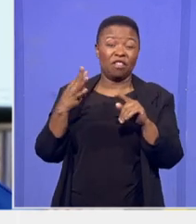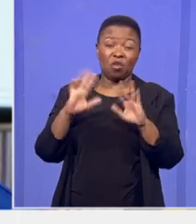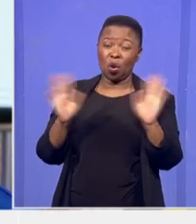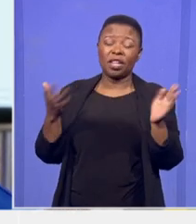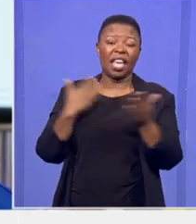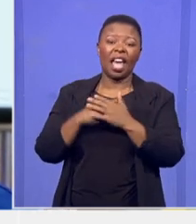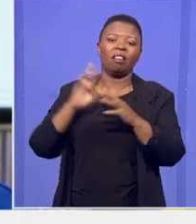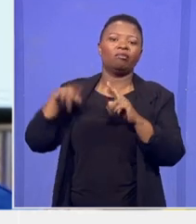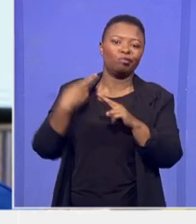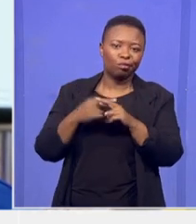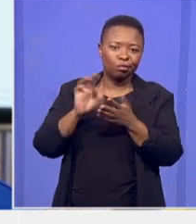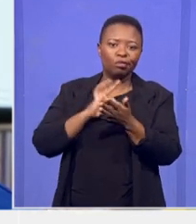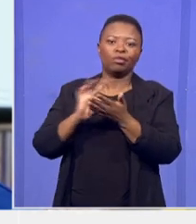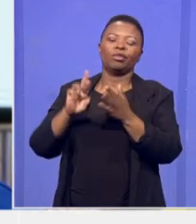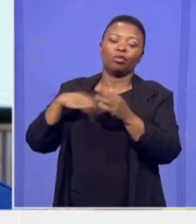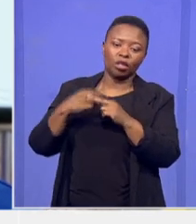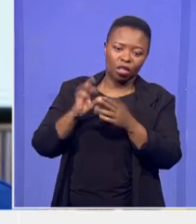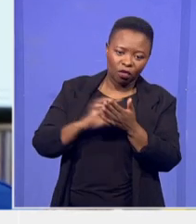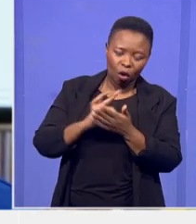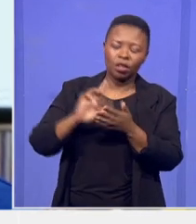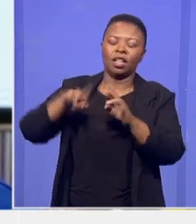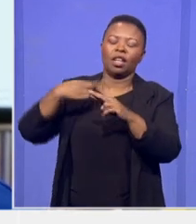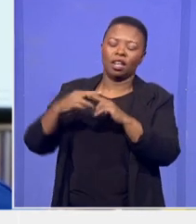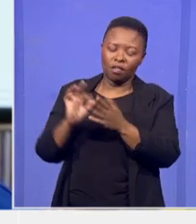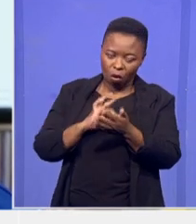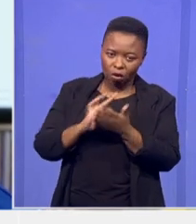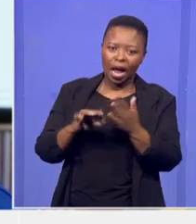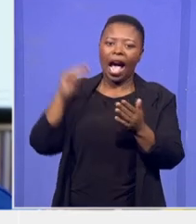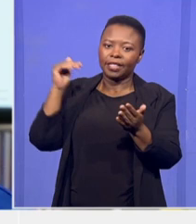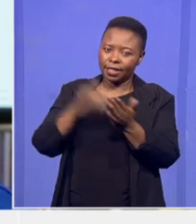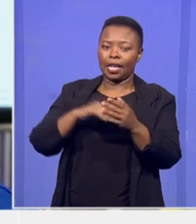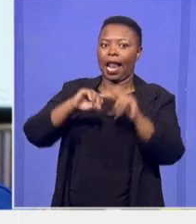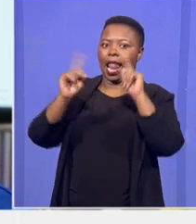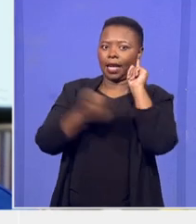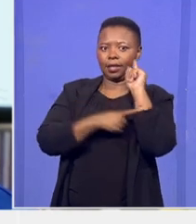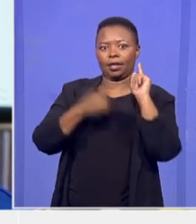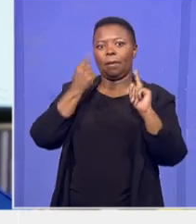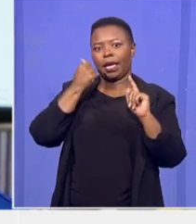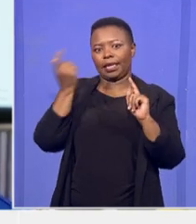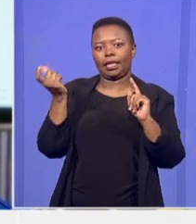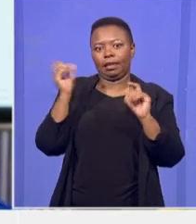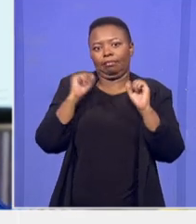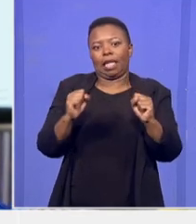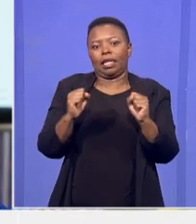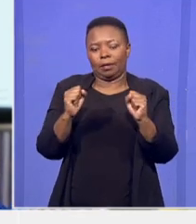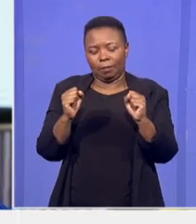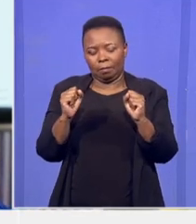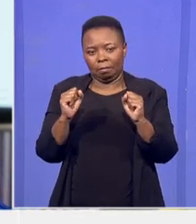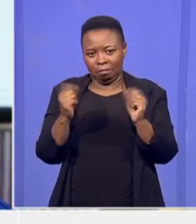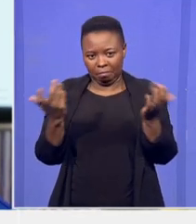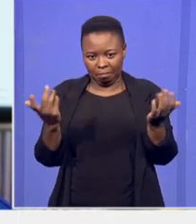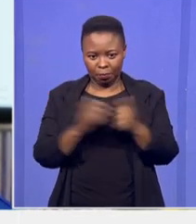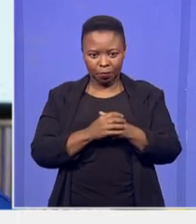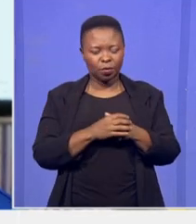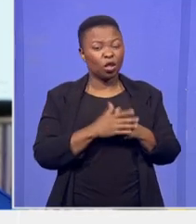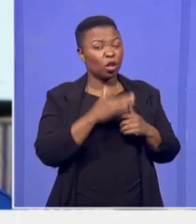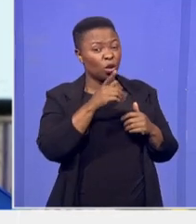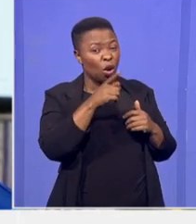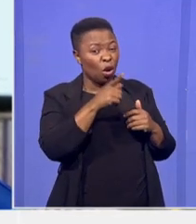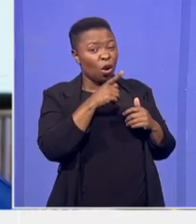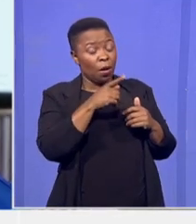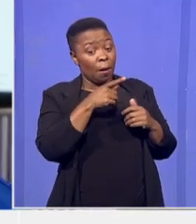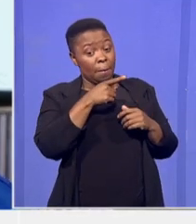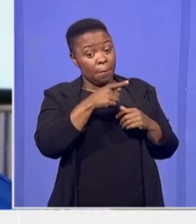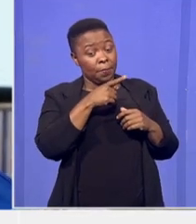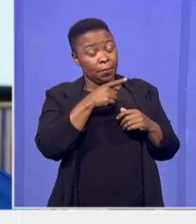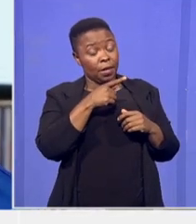until ultimately the last man or woman remains standing. Are you anticipating anyone disputing the results?